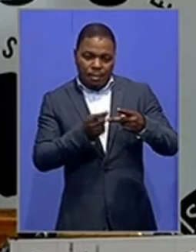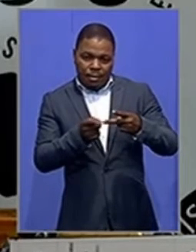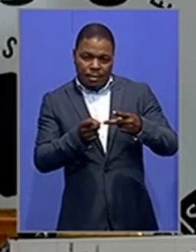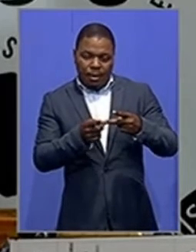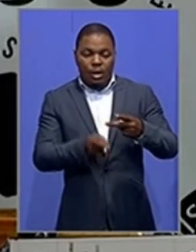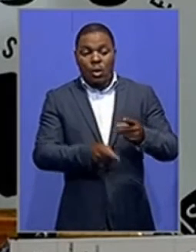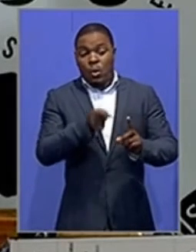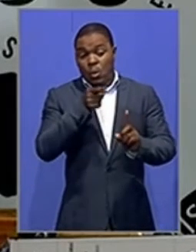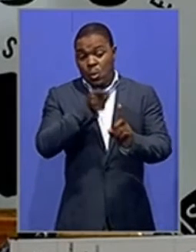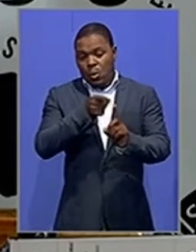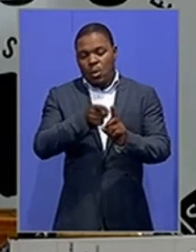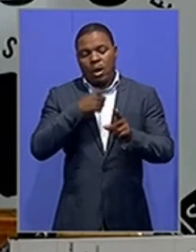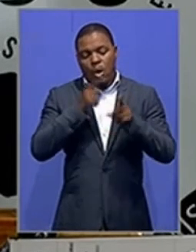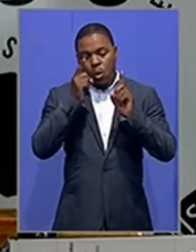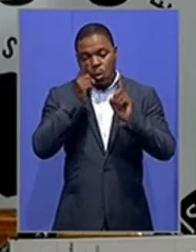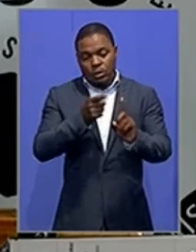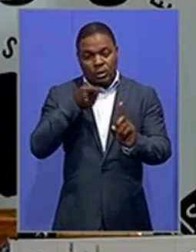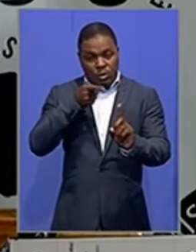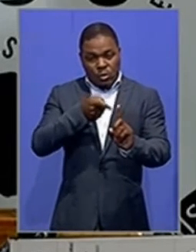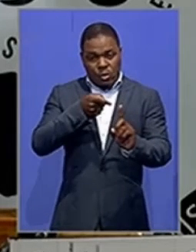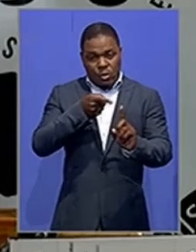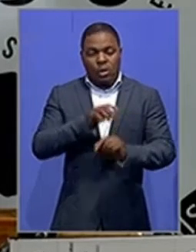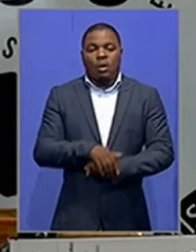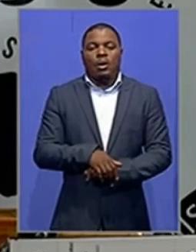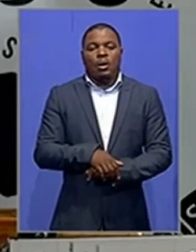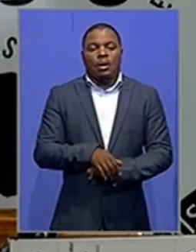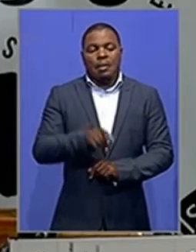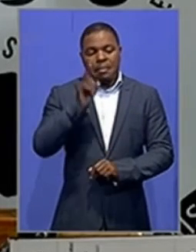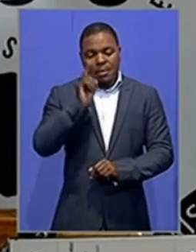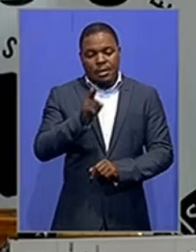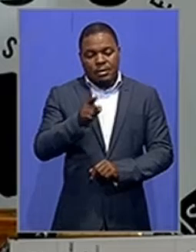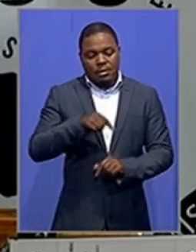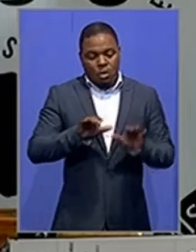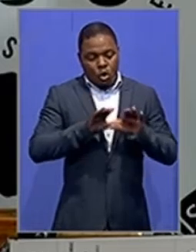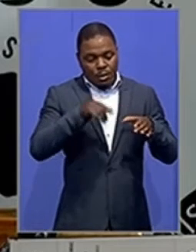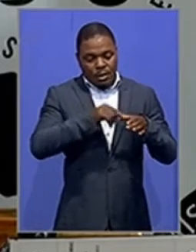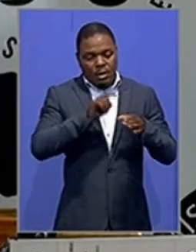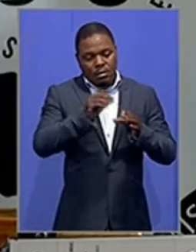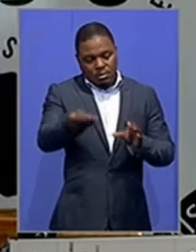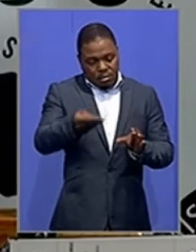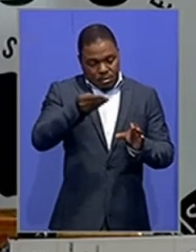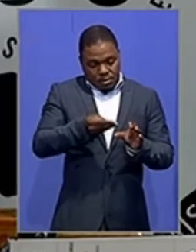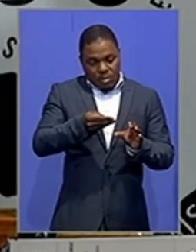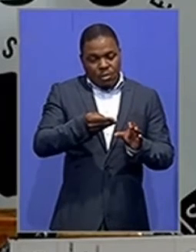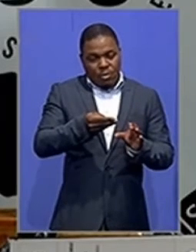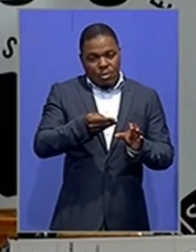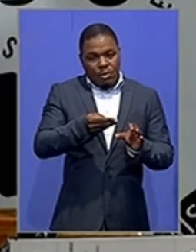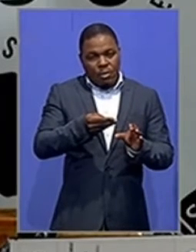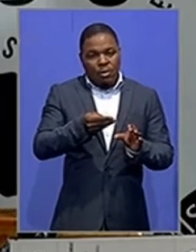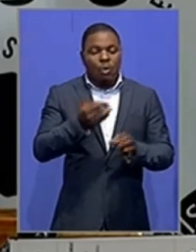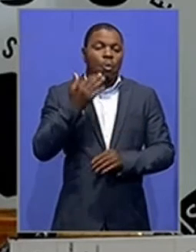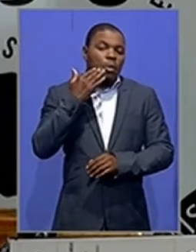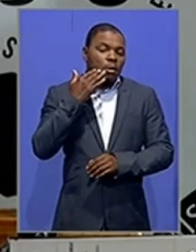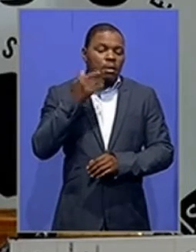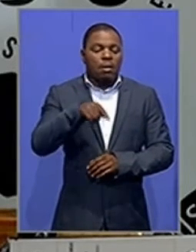Anoj Singh is ordered to deliver to the Commission by close of